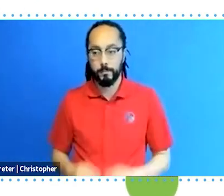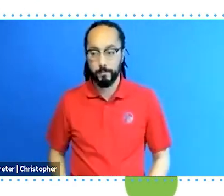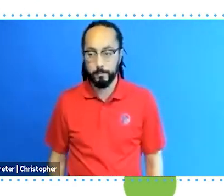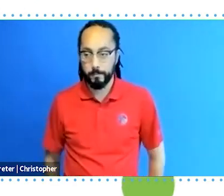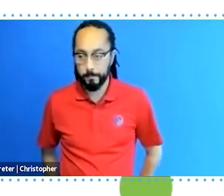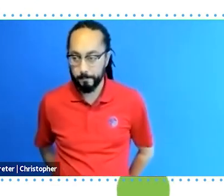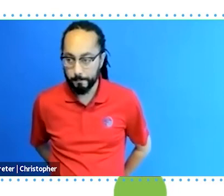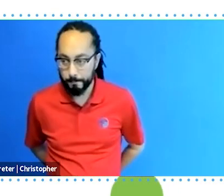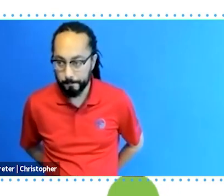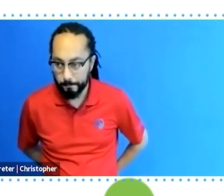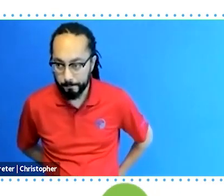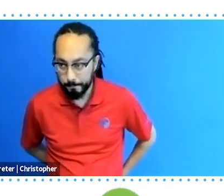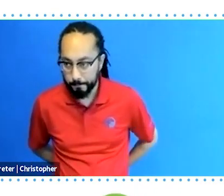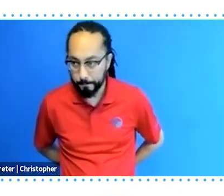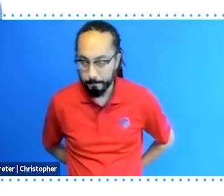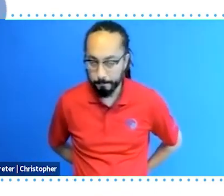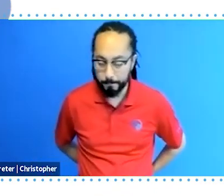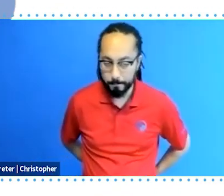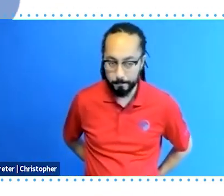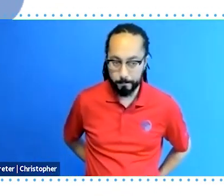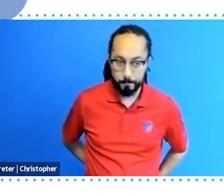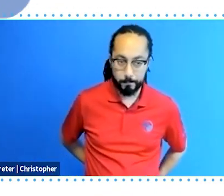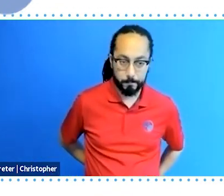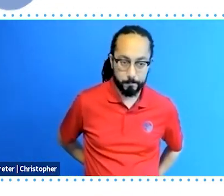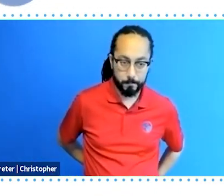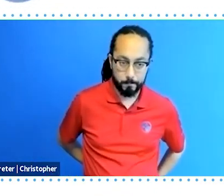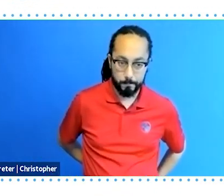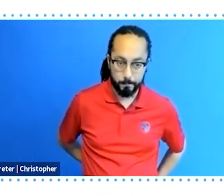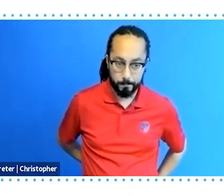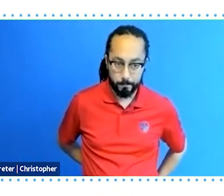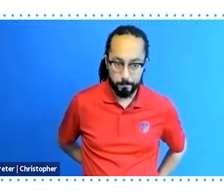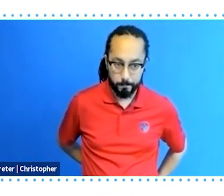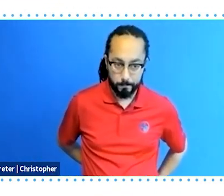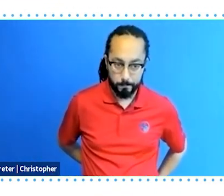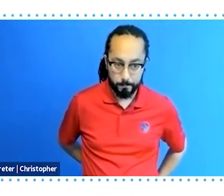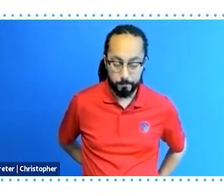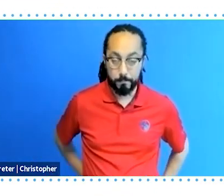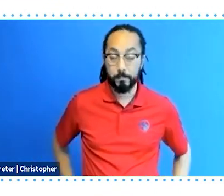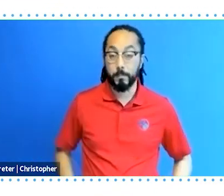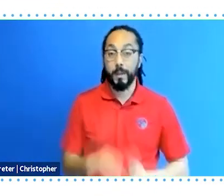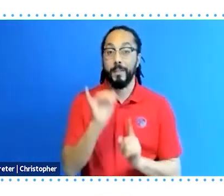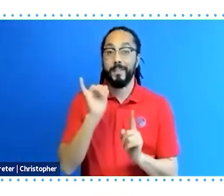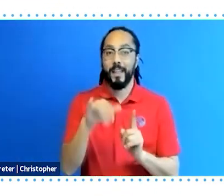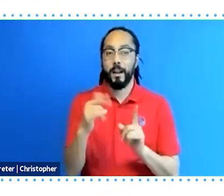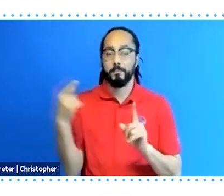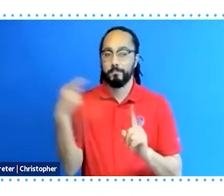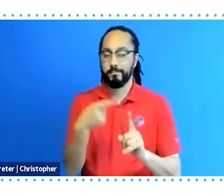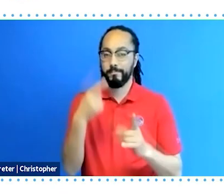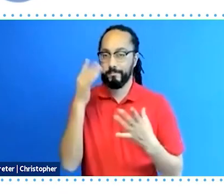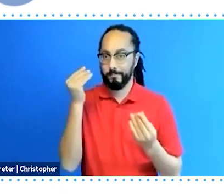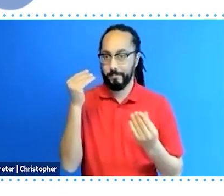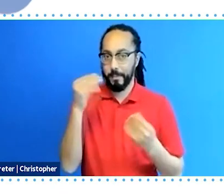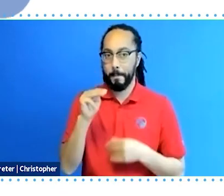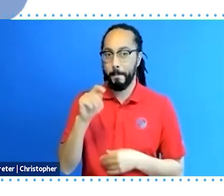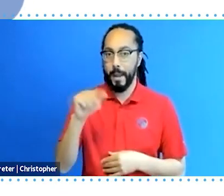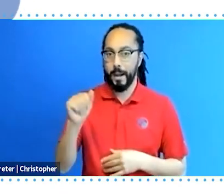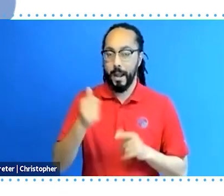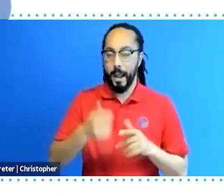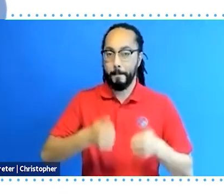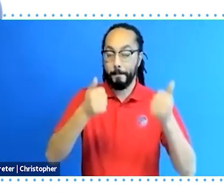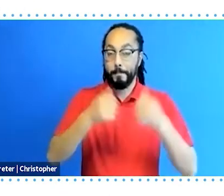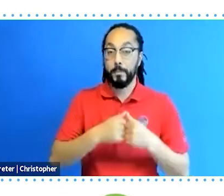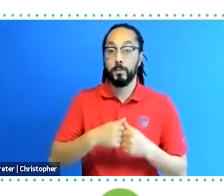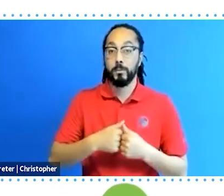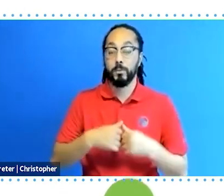Yeah, I think, and I'm gonna meta up a bit more, which is, do we need to have nonprofits? And